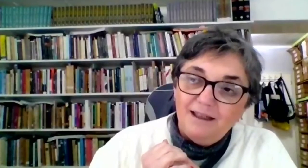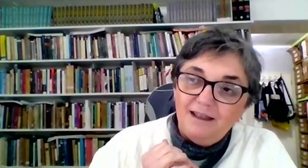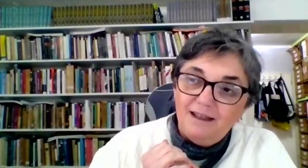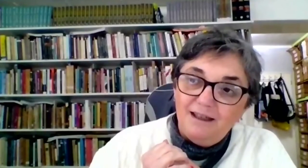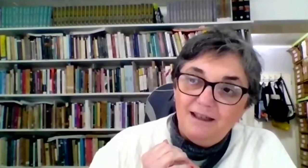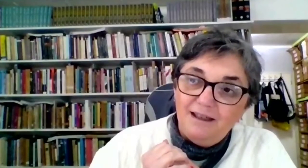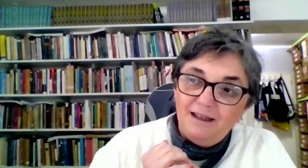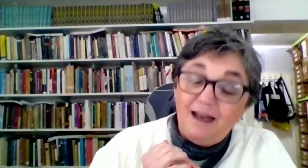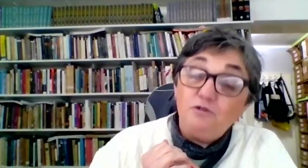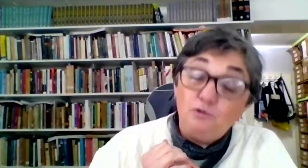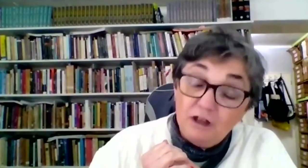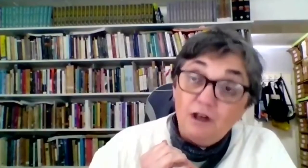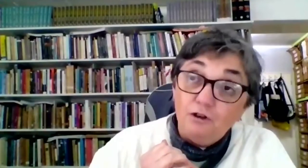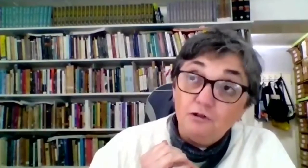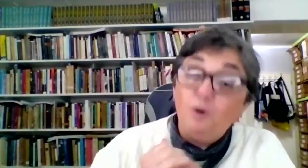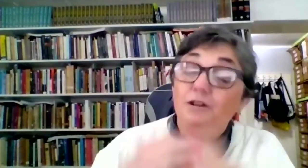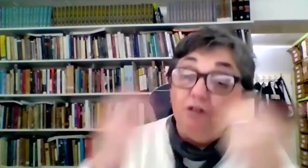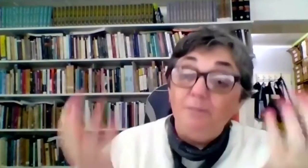measure